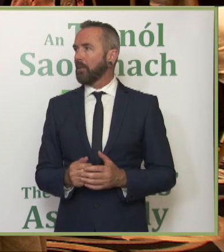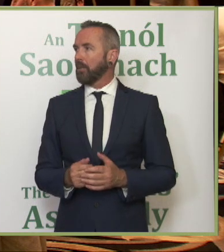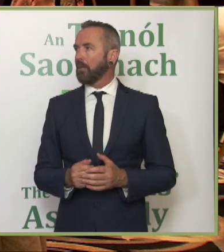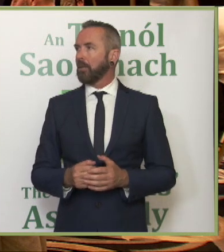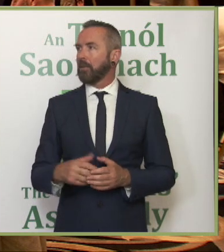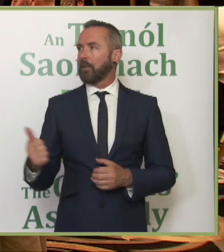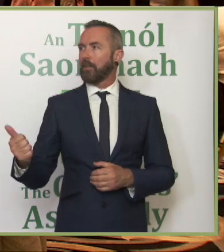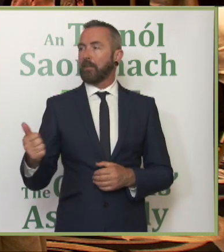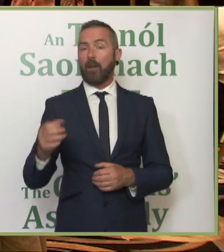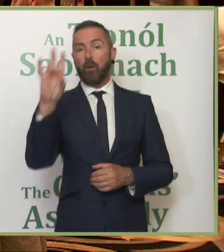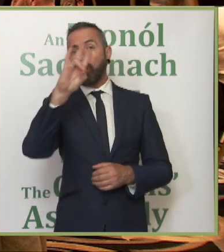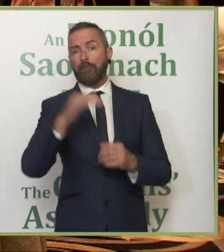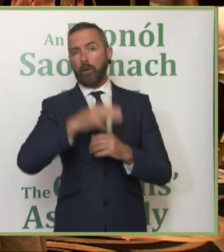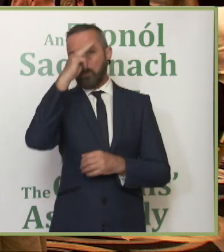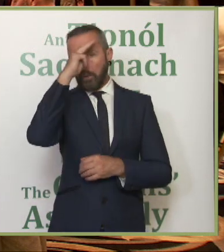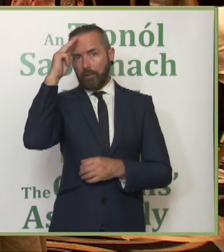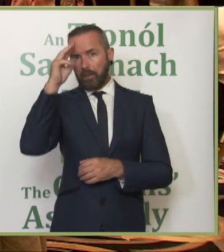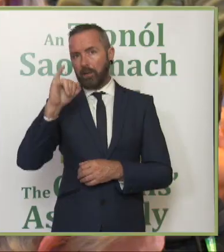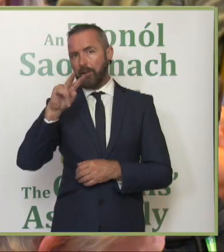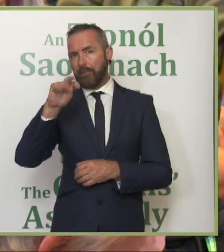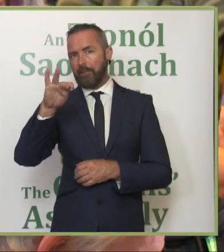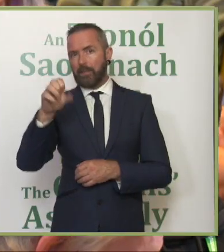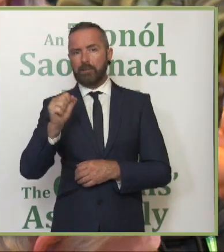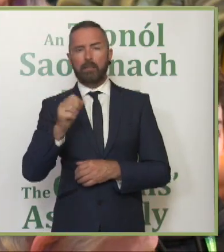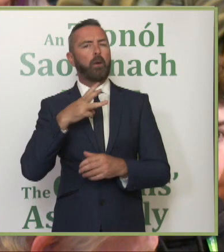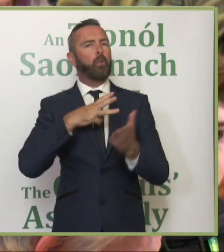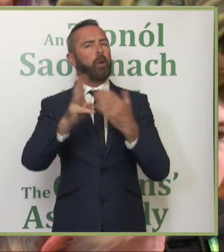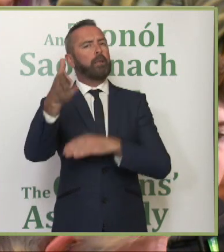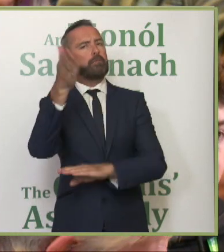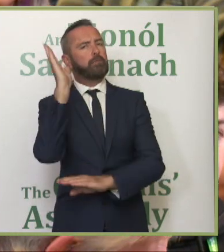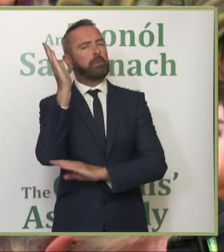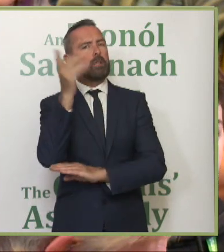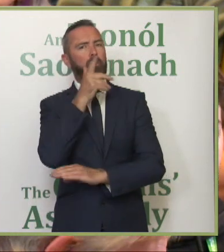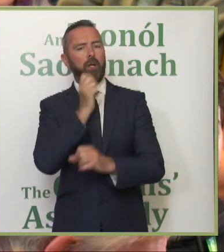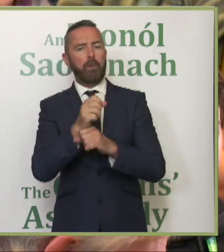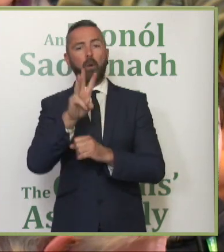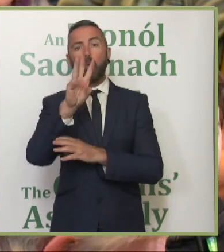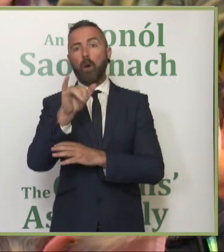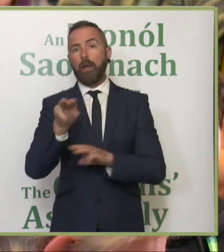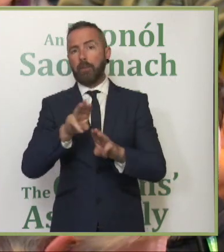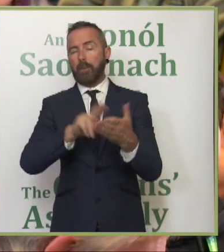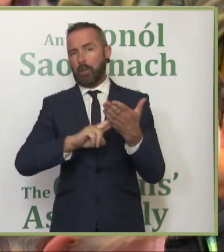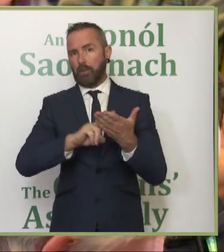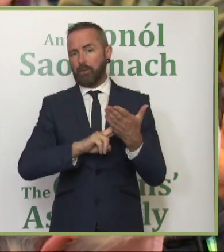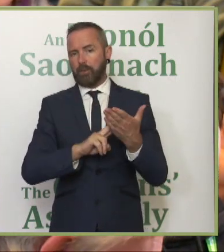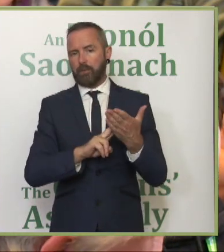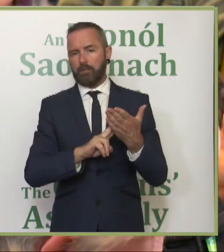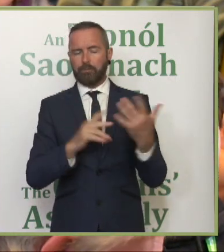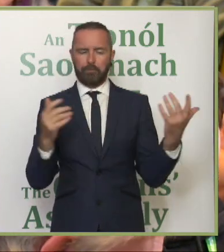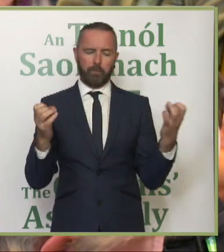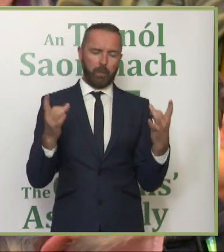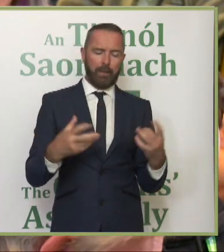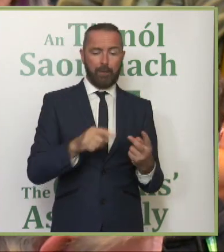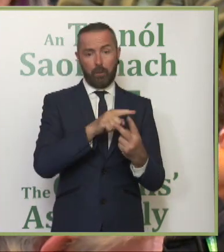Professor Ives, in your talk you were talking about why people use. And I'm wondering, so you gave